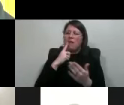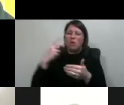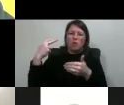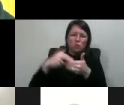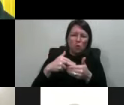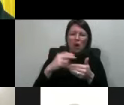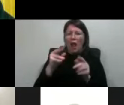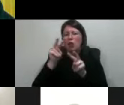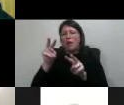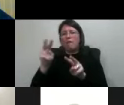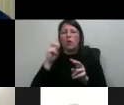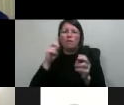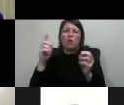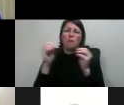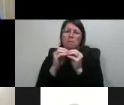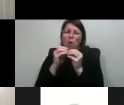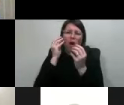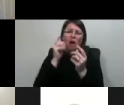Thanks, Kat.